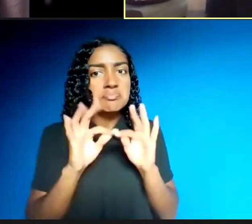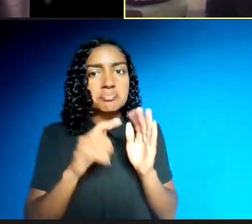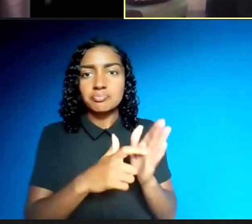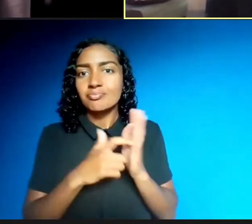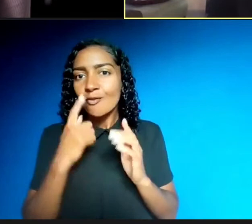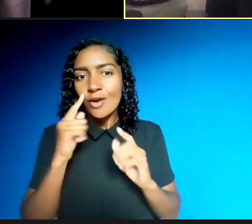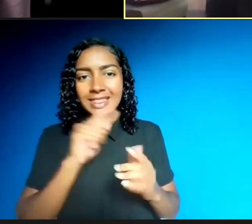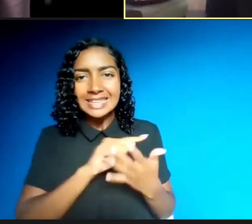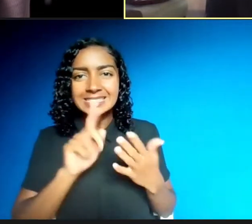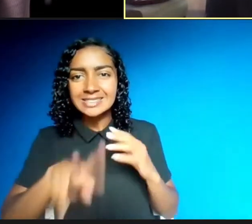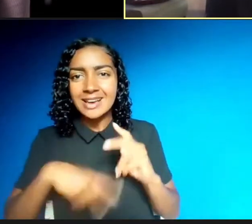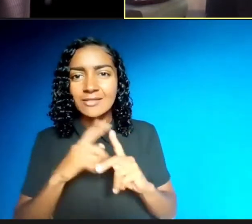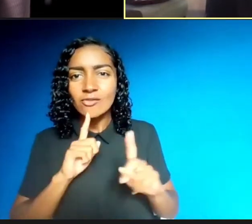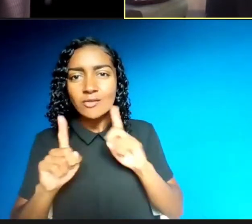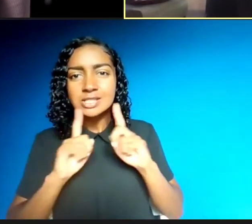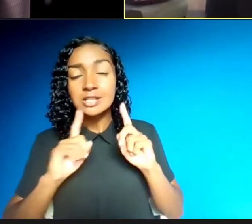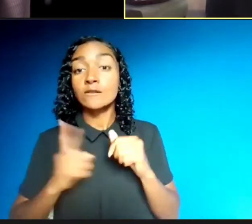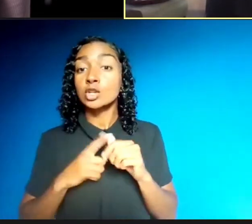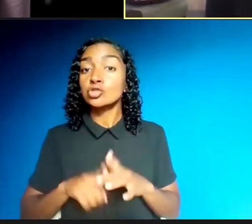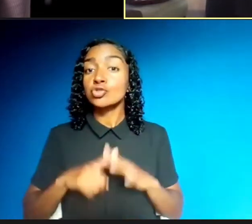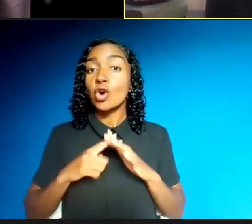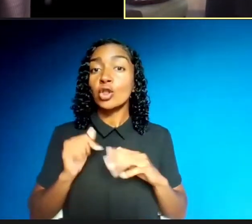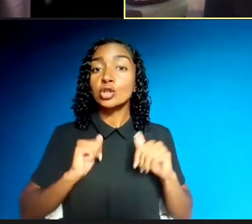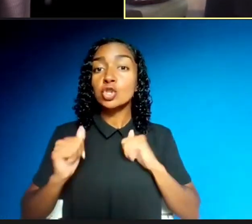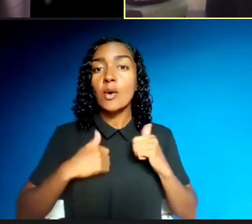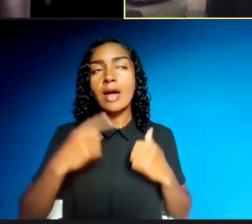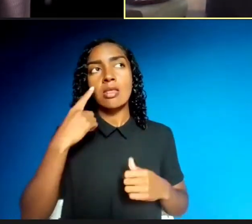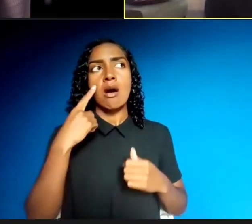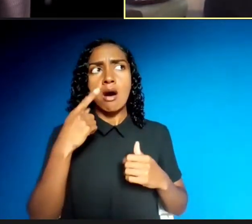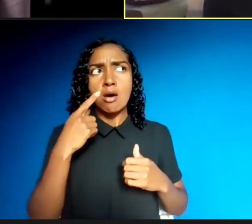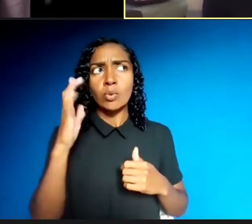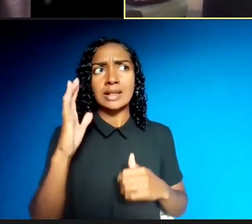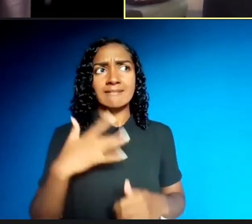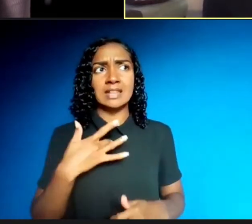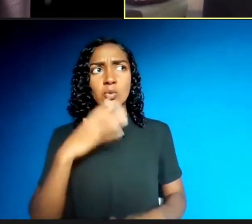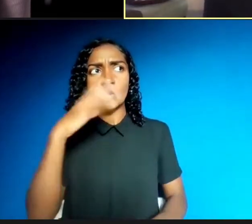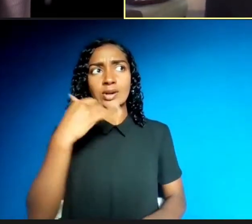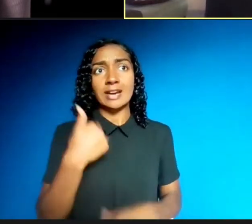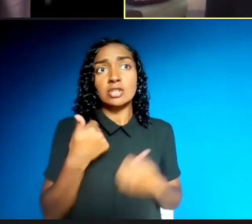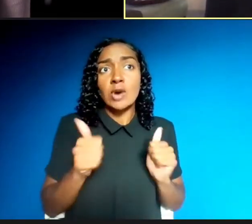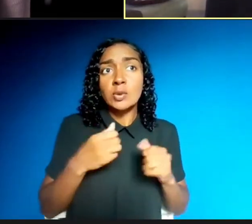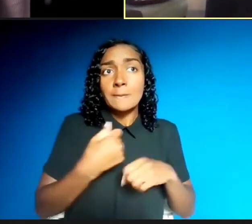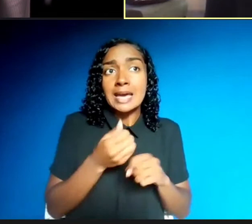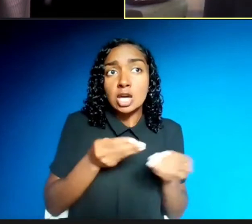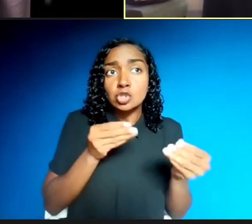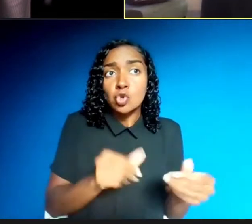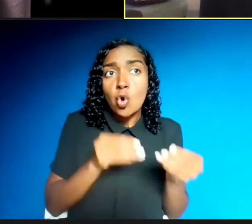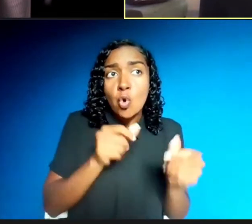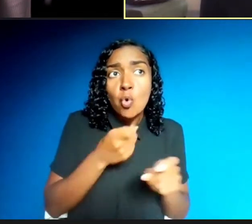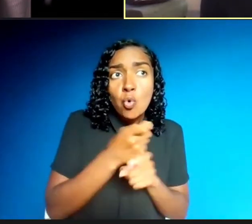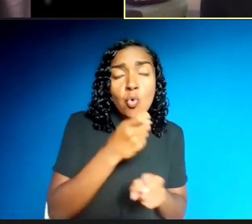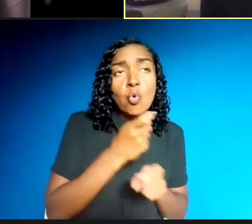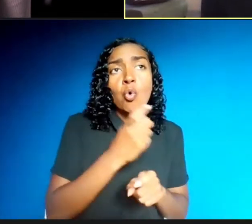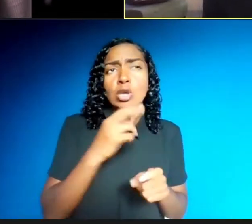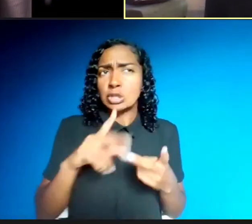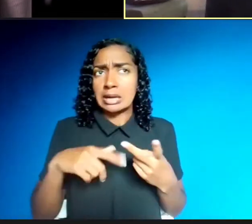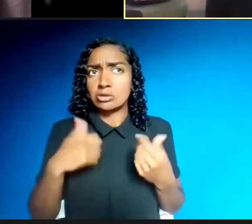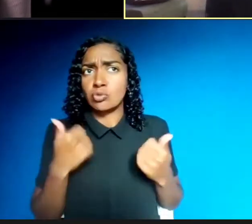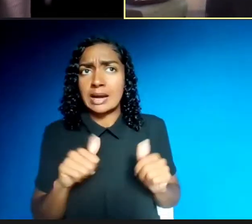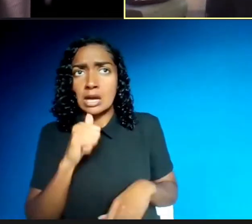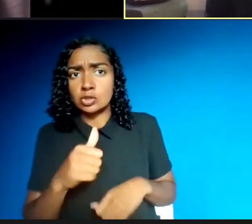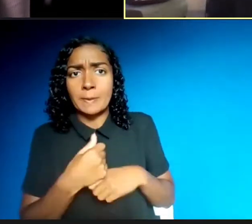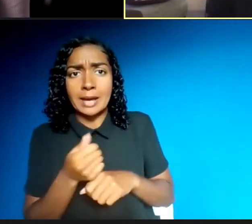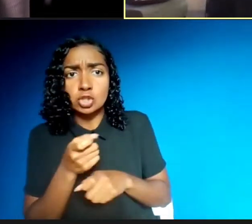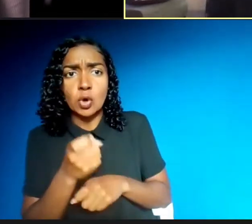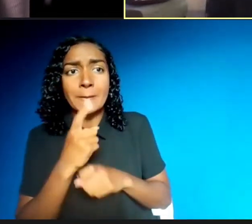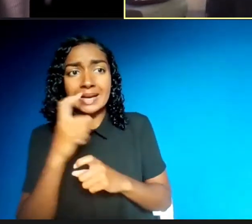like, is it going to be weird if I try to make a joke? Should I not make a joke? Should I try to be serious because these are serious issues? And then I